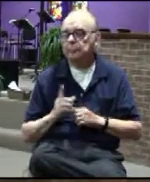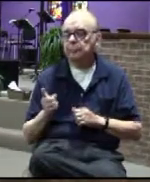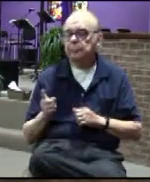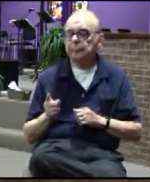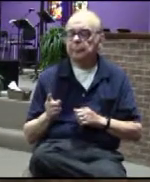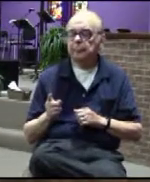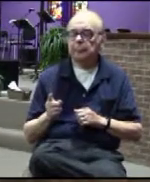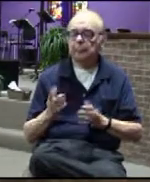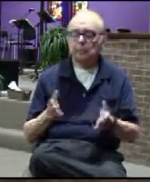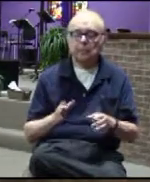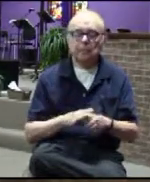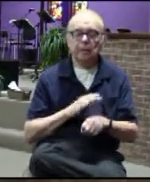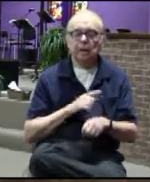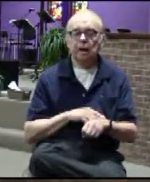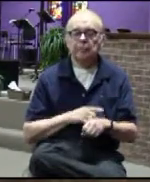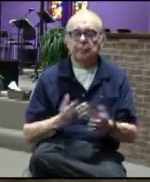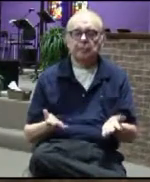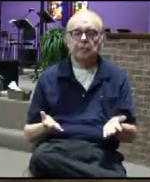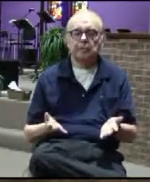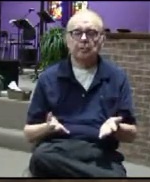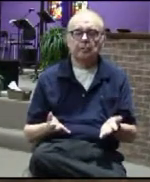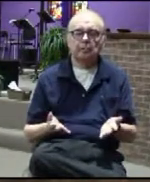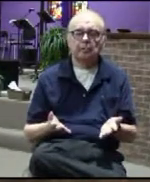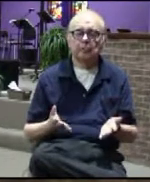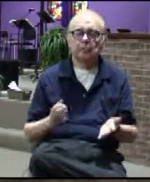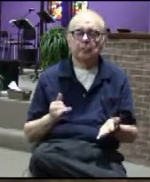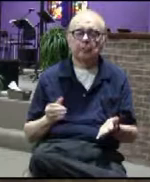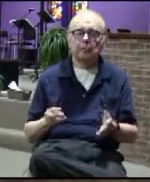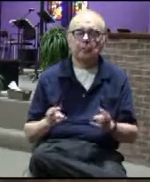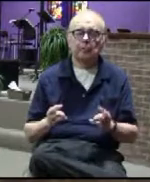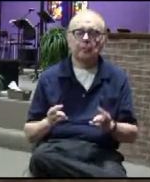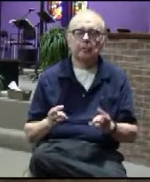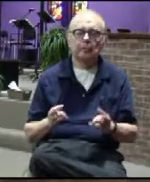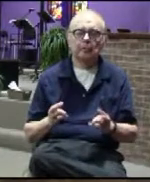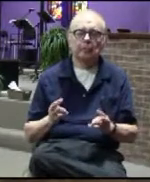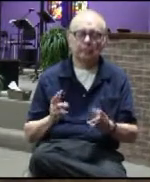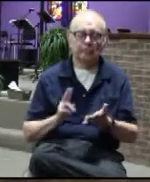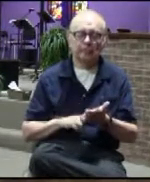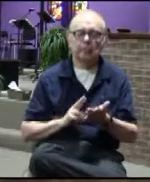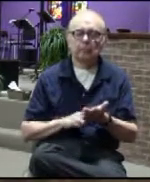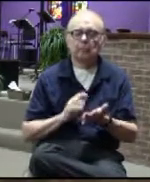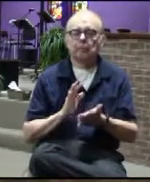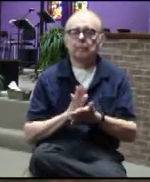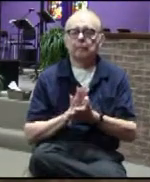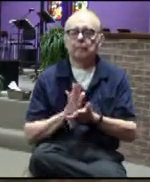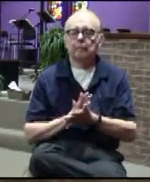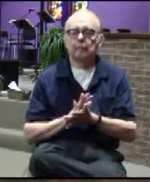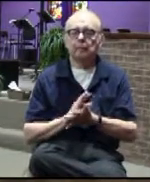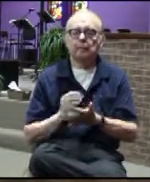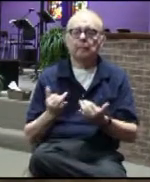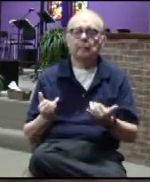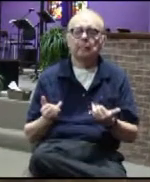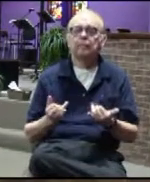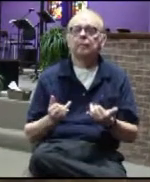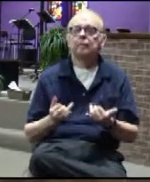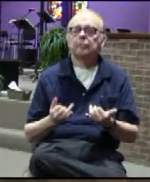you've been here long enough oh by the way you signed your papers and so